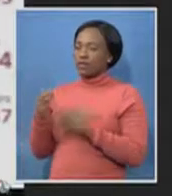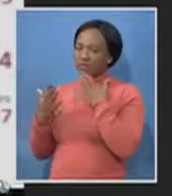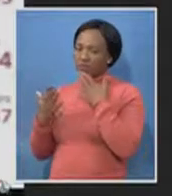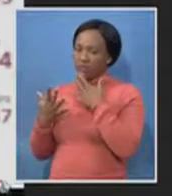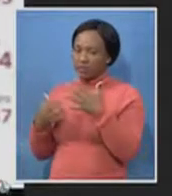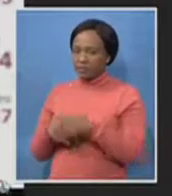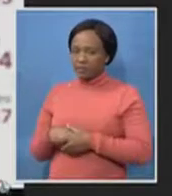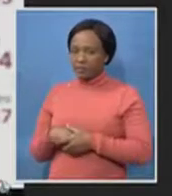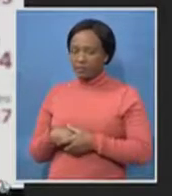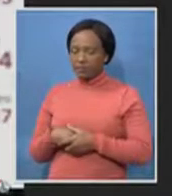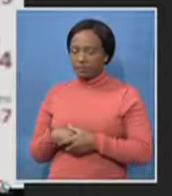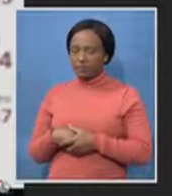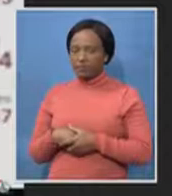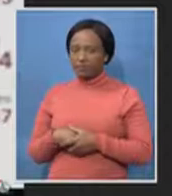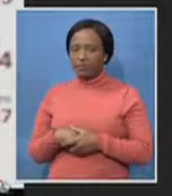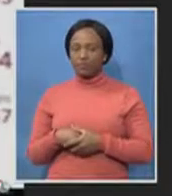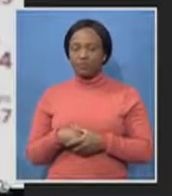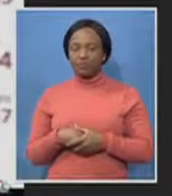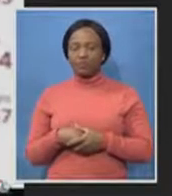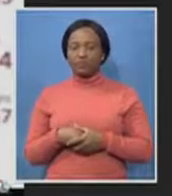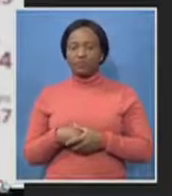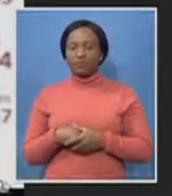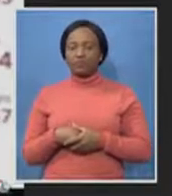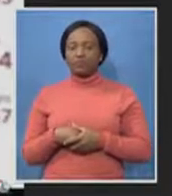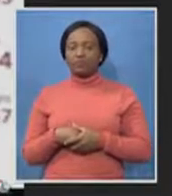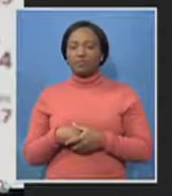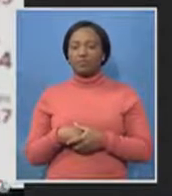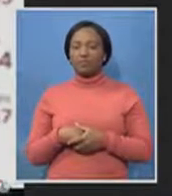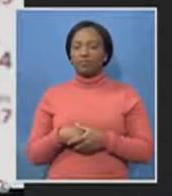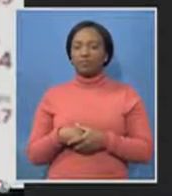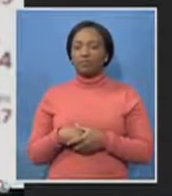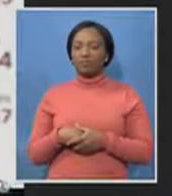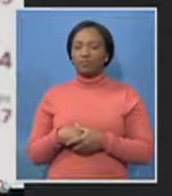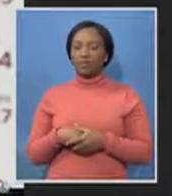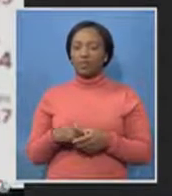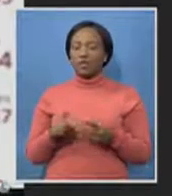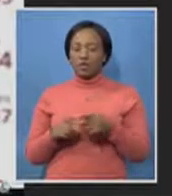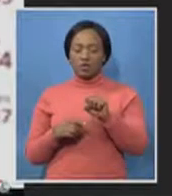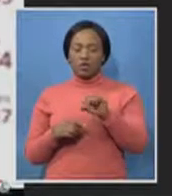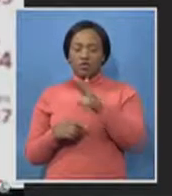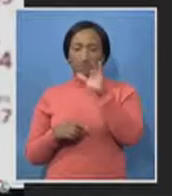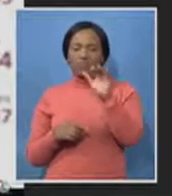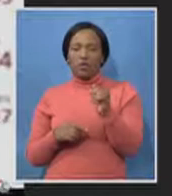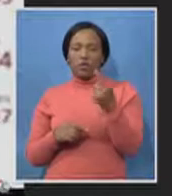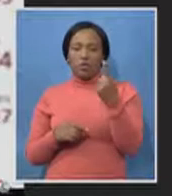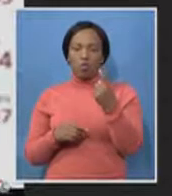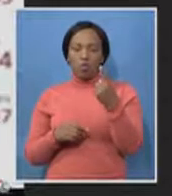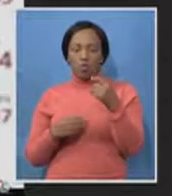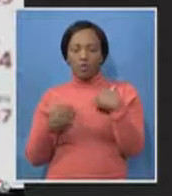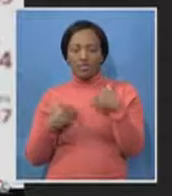yes, I also, right now in South Africa, it's just the one trial that's actually started, but there are a number of